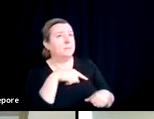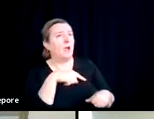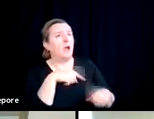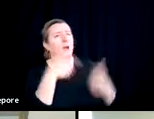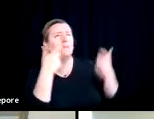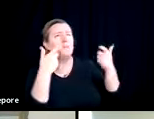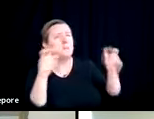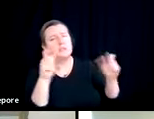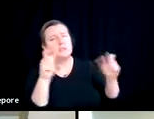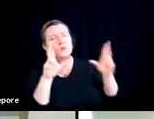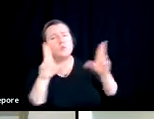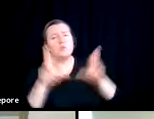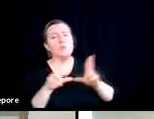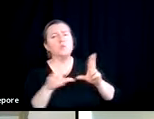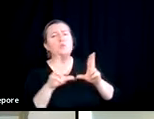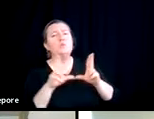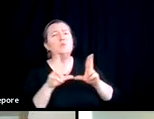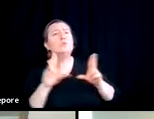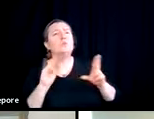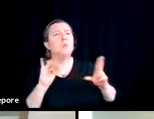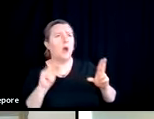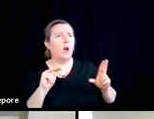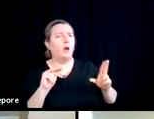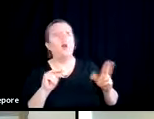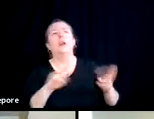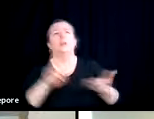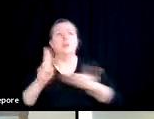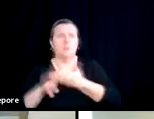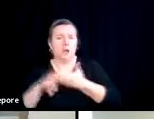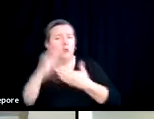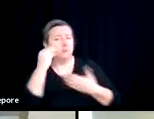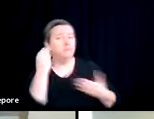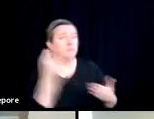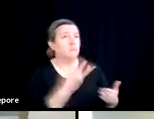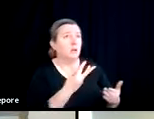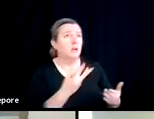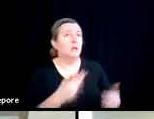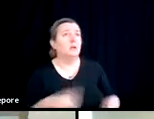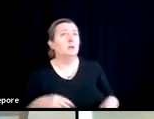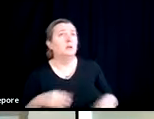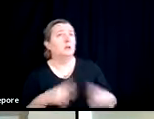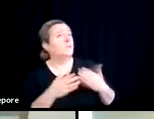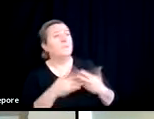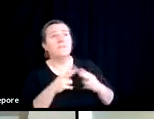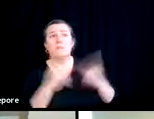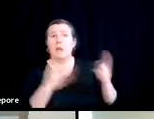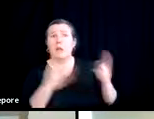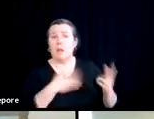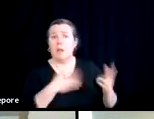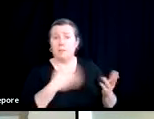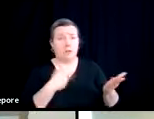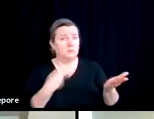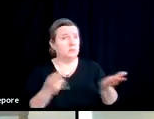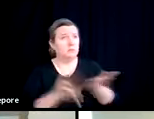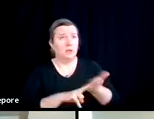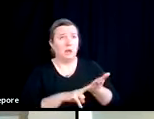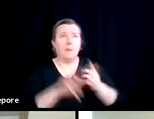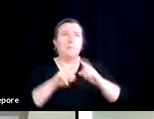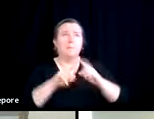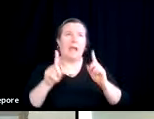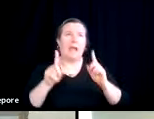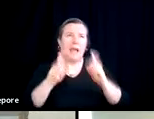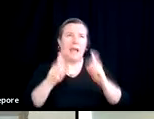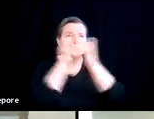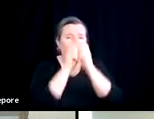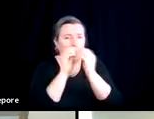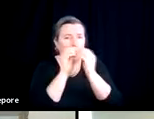that they knew that I had signed it. And in both cases, they were very happy. But as it relates to the specifics of it, if you could bear with me, we'll